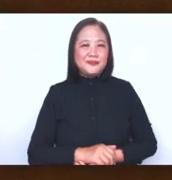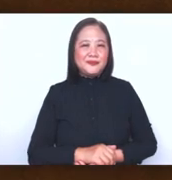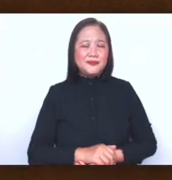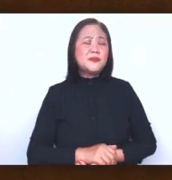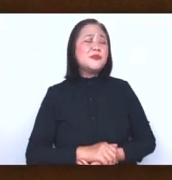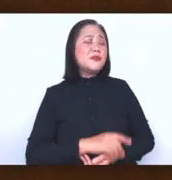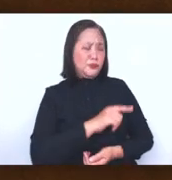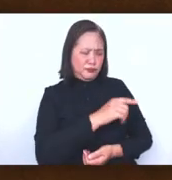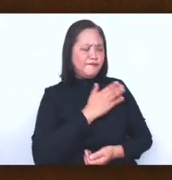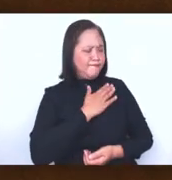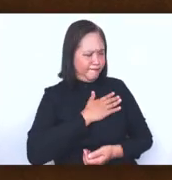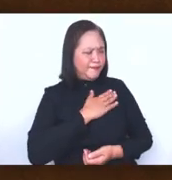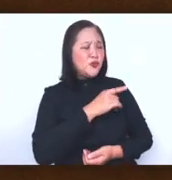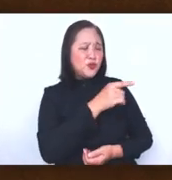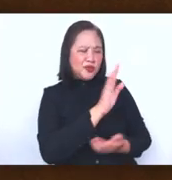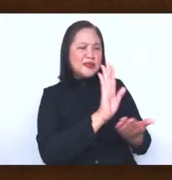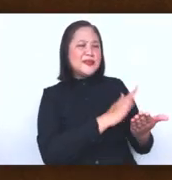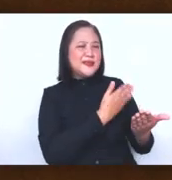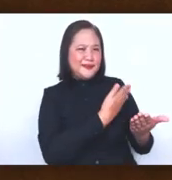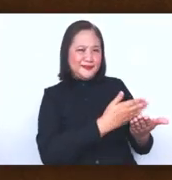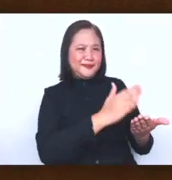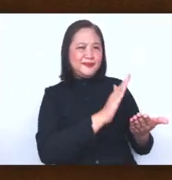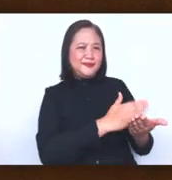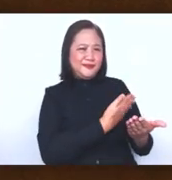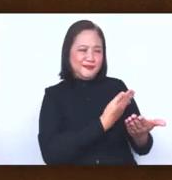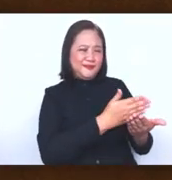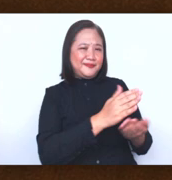Awitan mo akong muli.